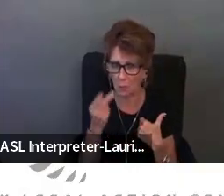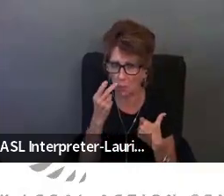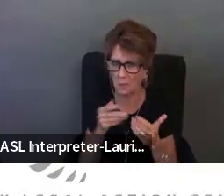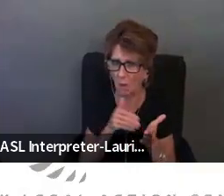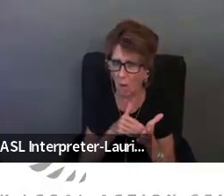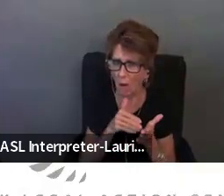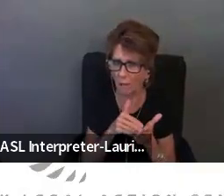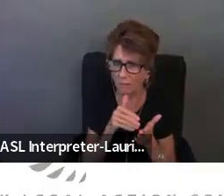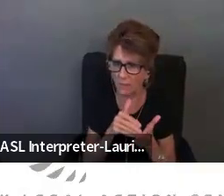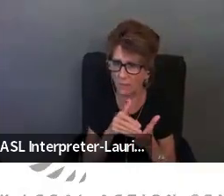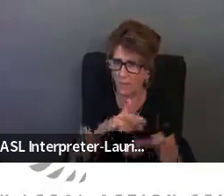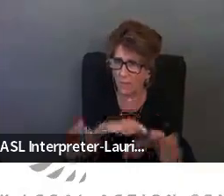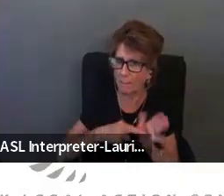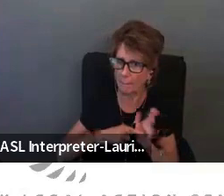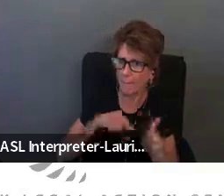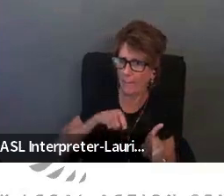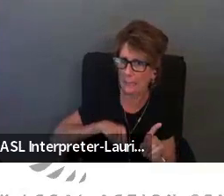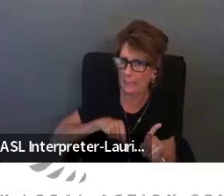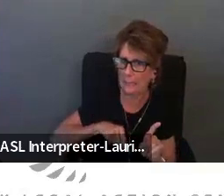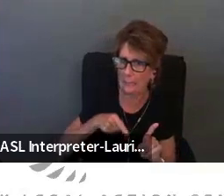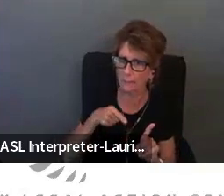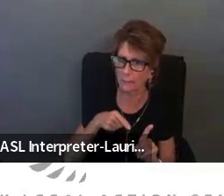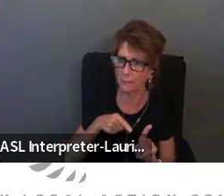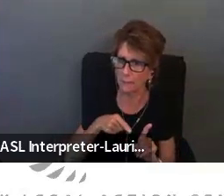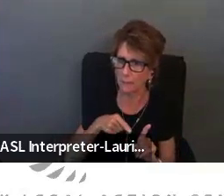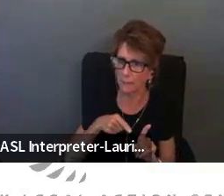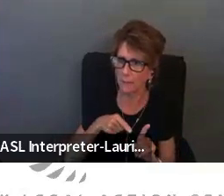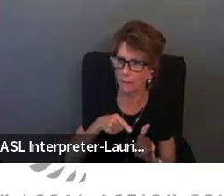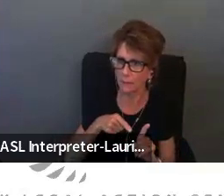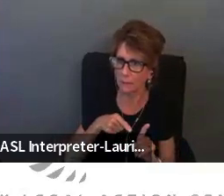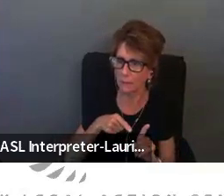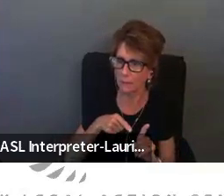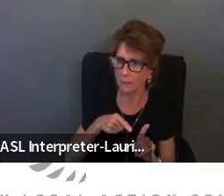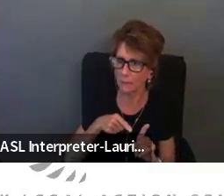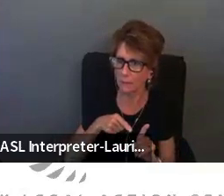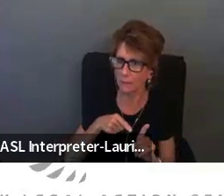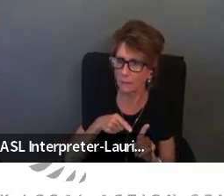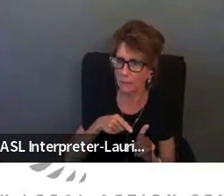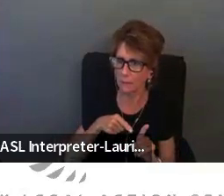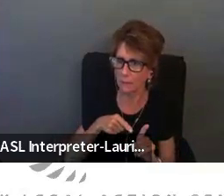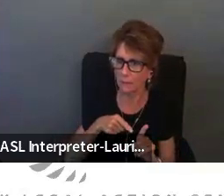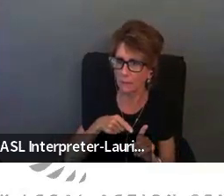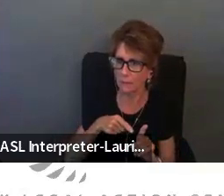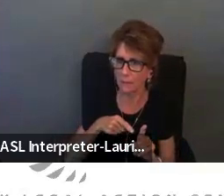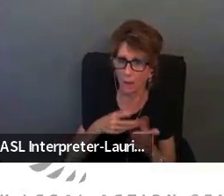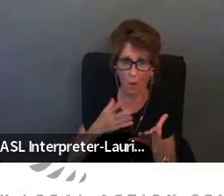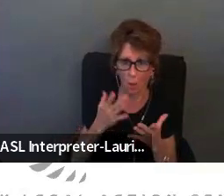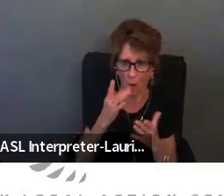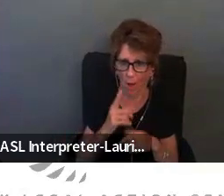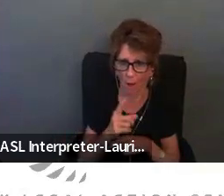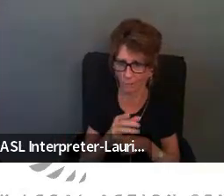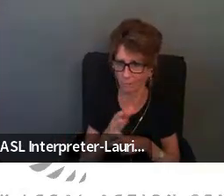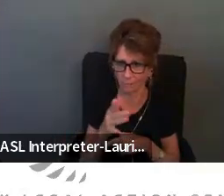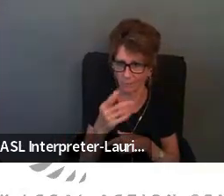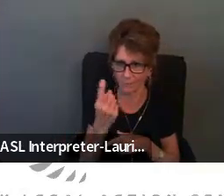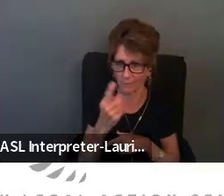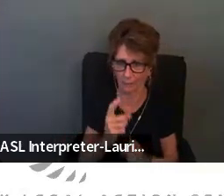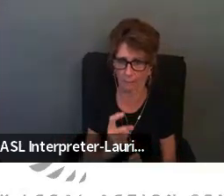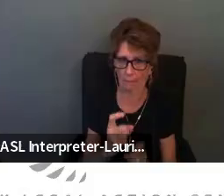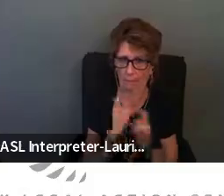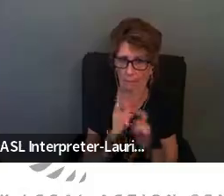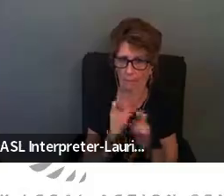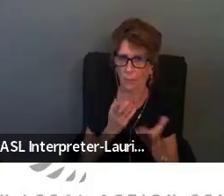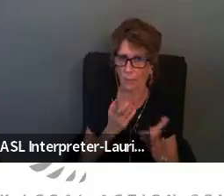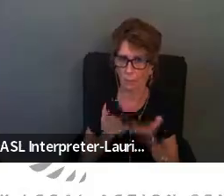There is a need. Otherwise, you most likely would not have been assigned a service animal. So someone, a